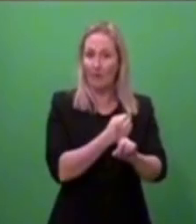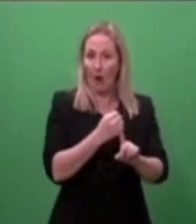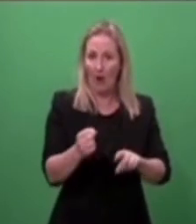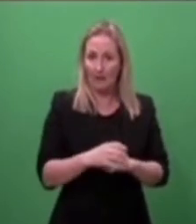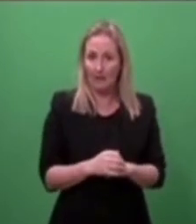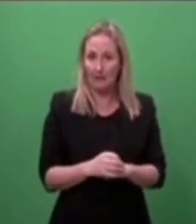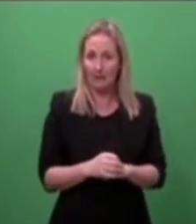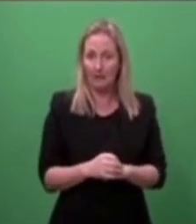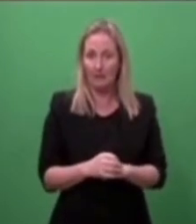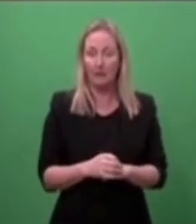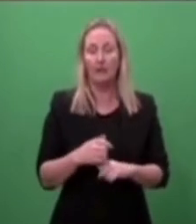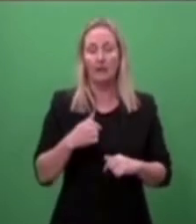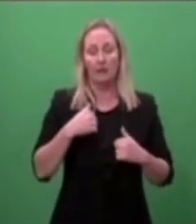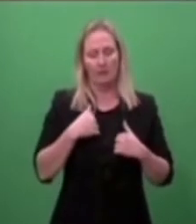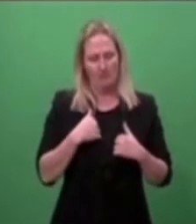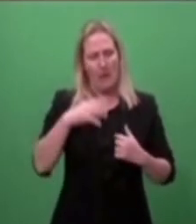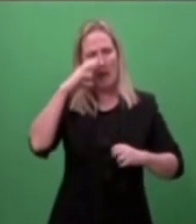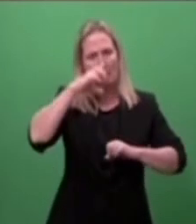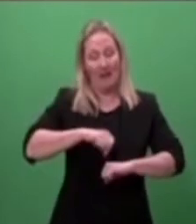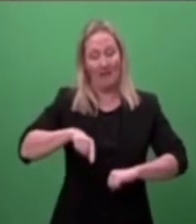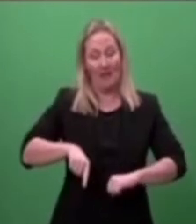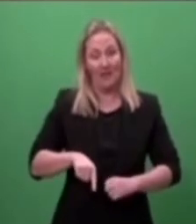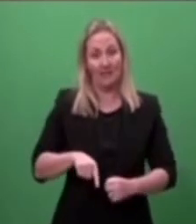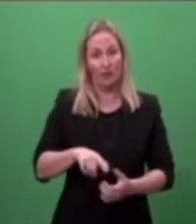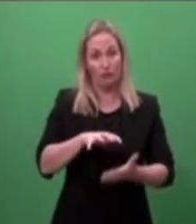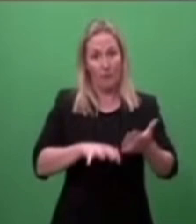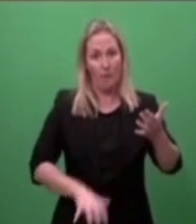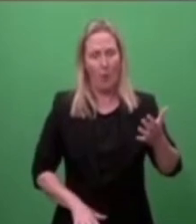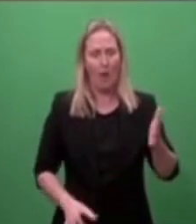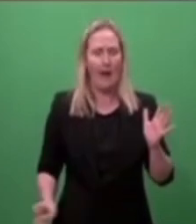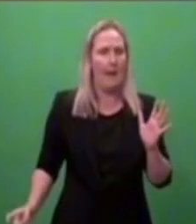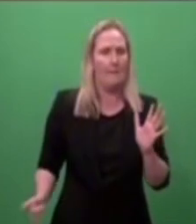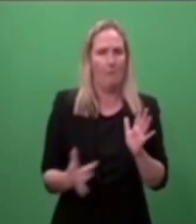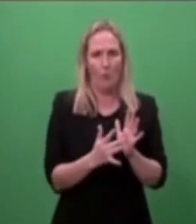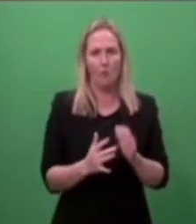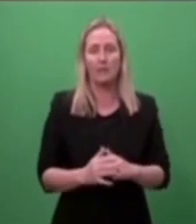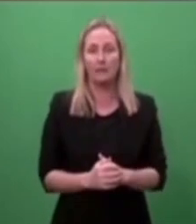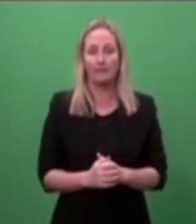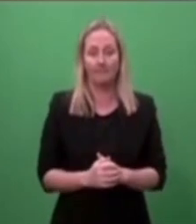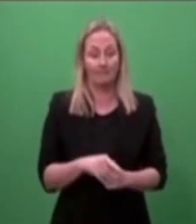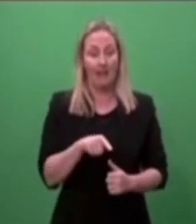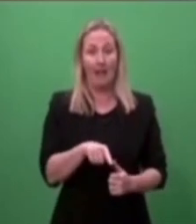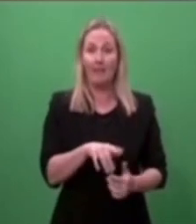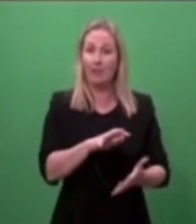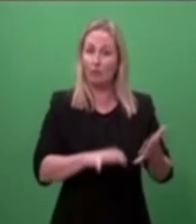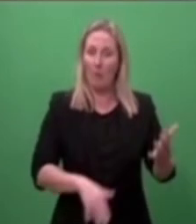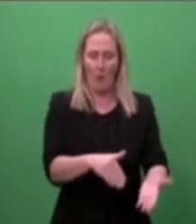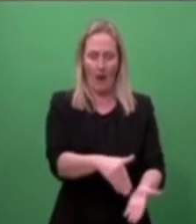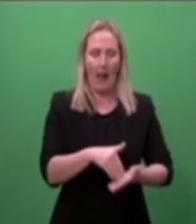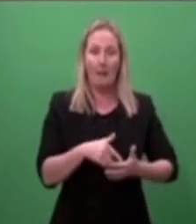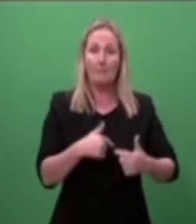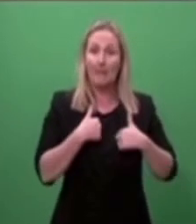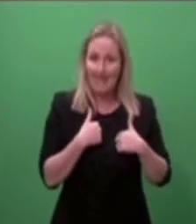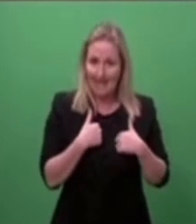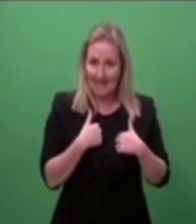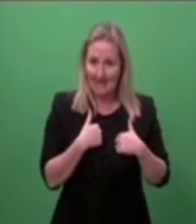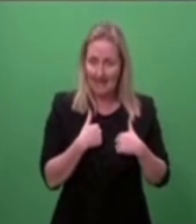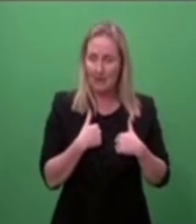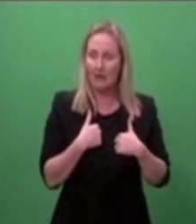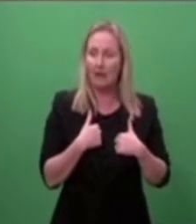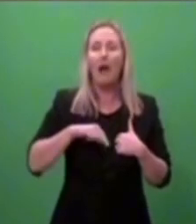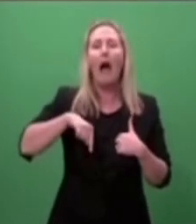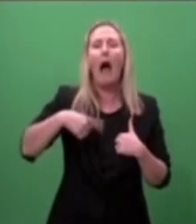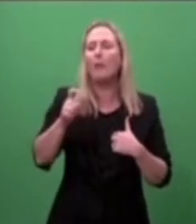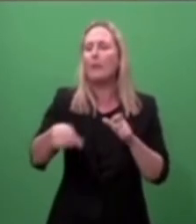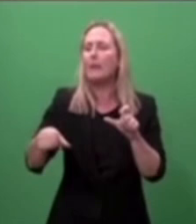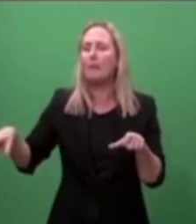extremely important. It helps myself and those working within this space now